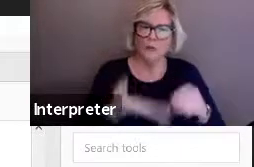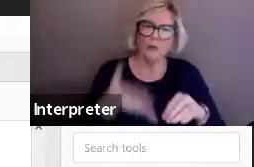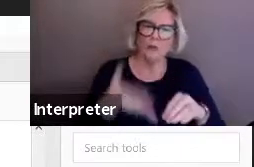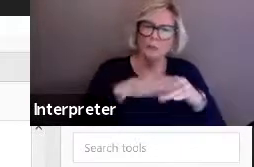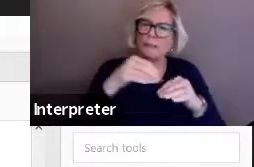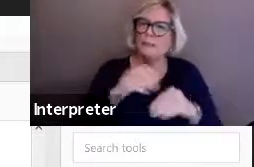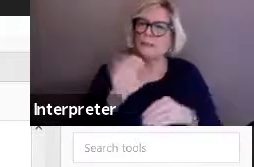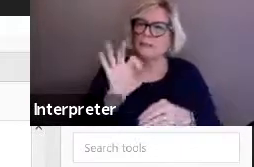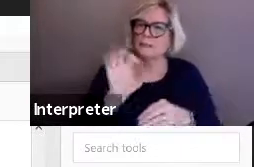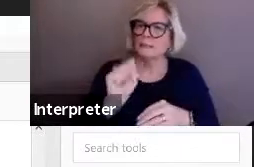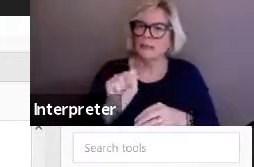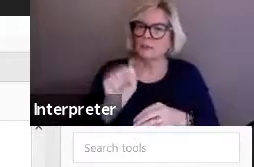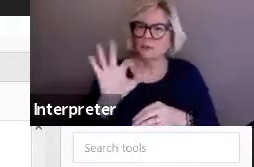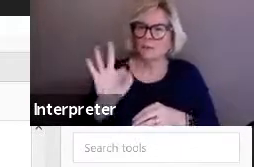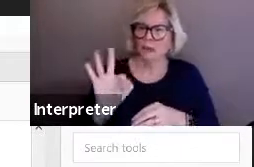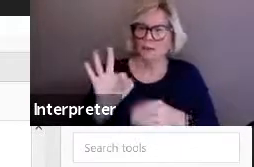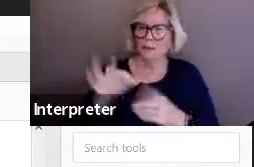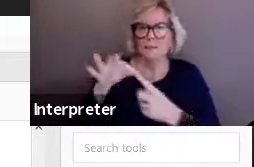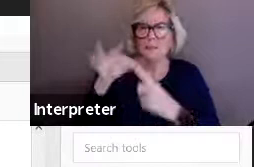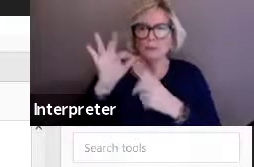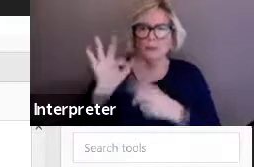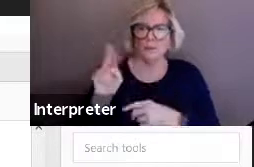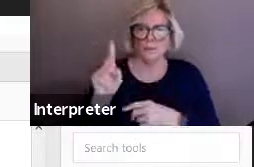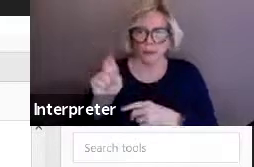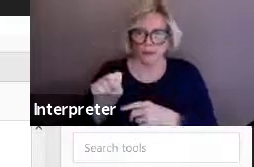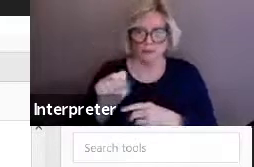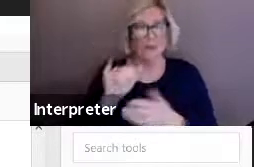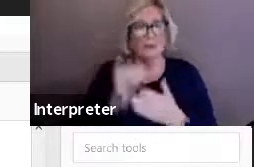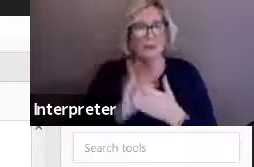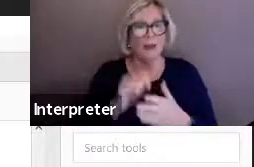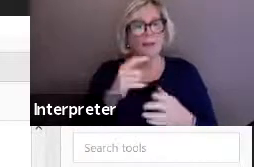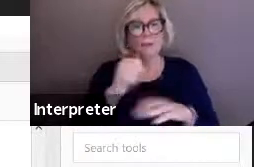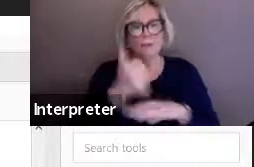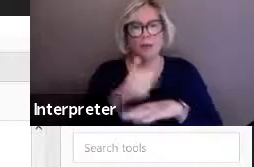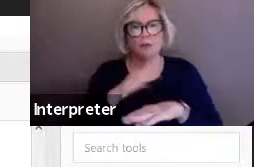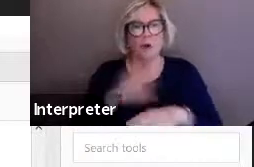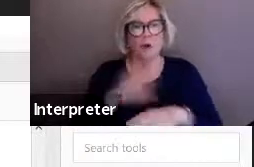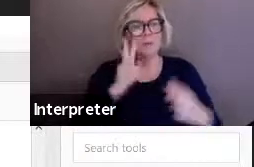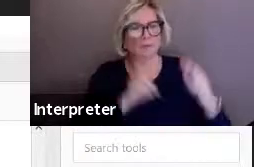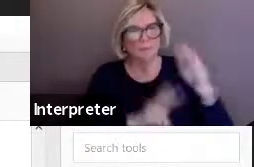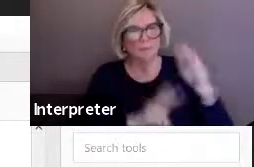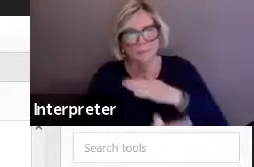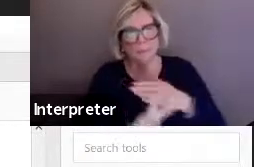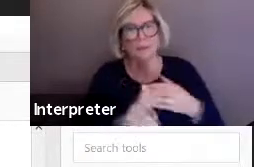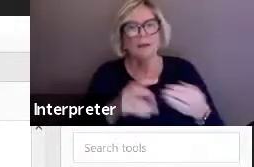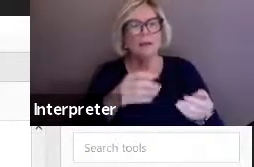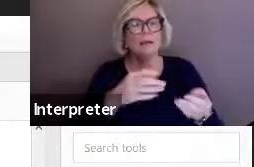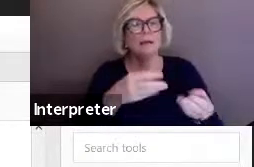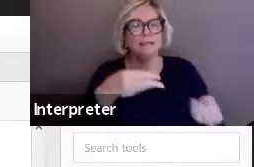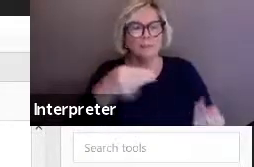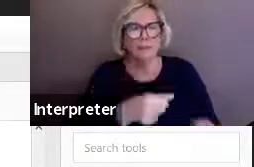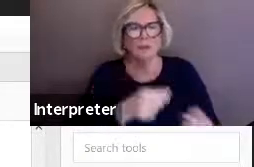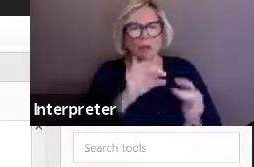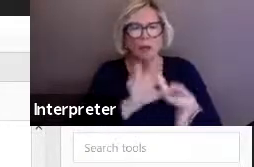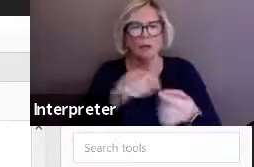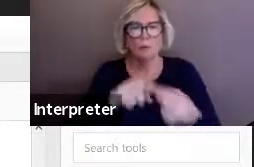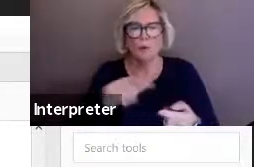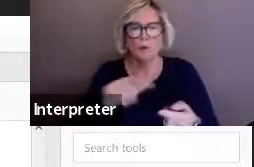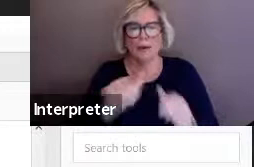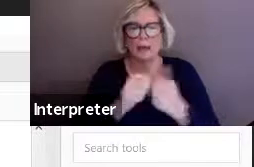special funds. This is due to anticipated special fund revenue and expenses related to the